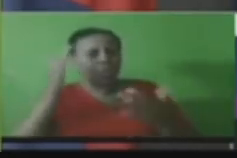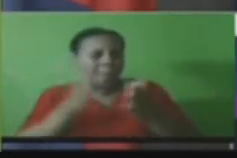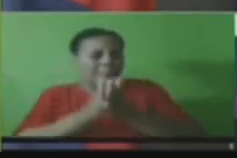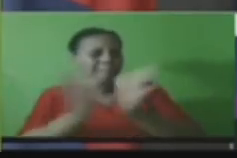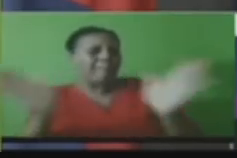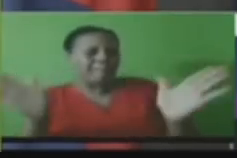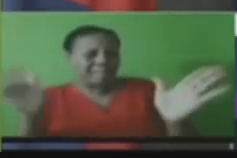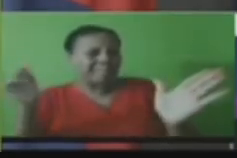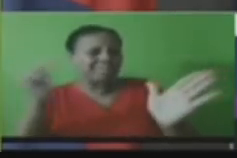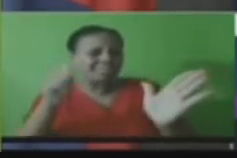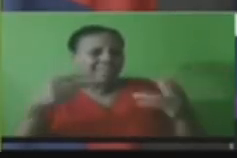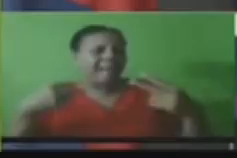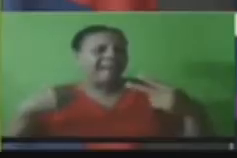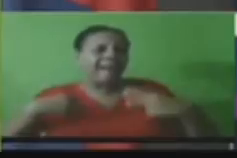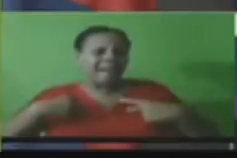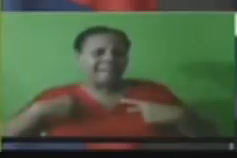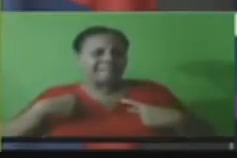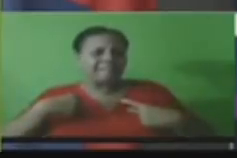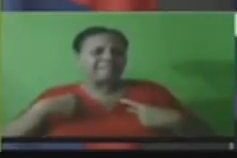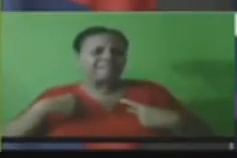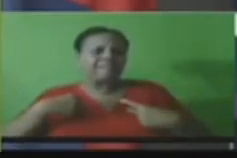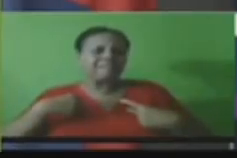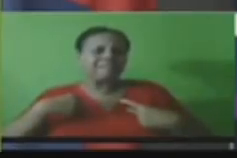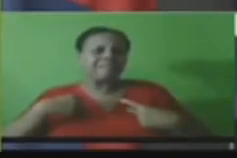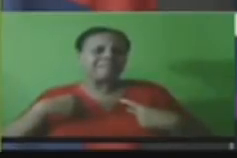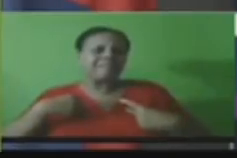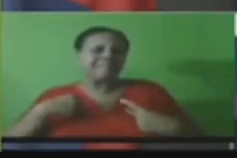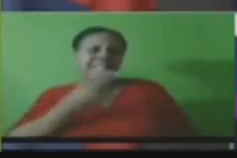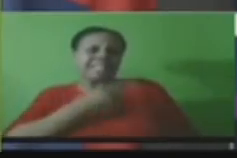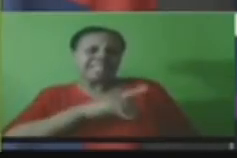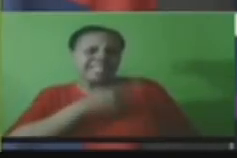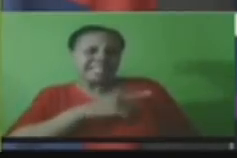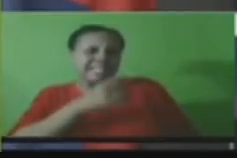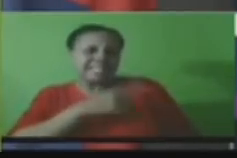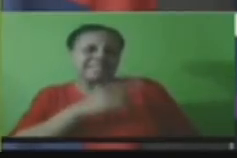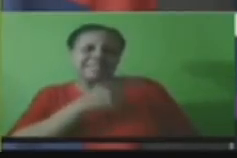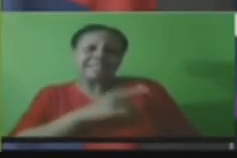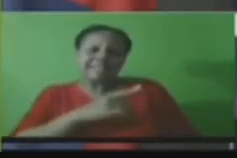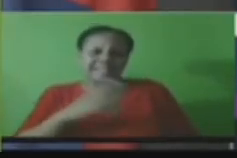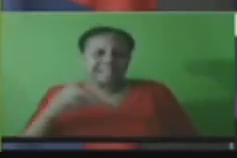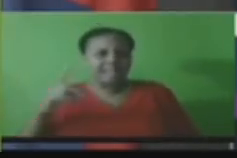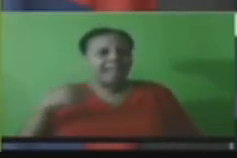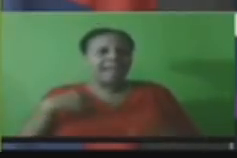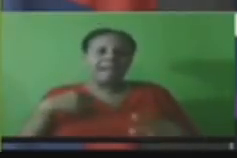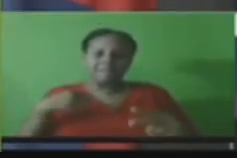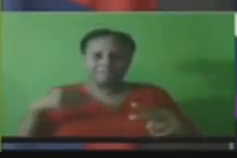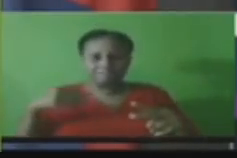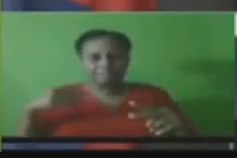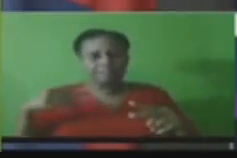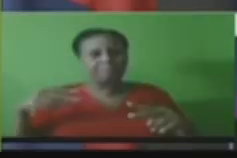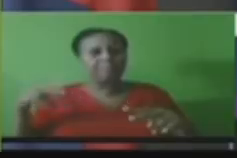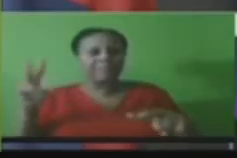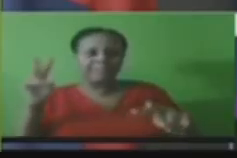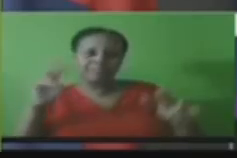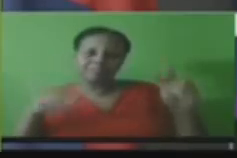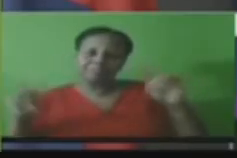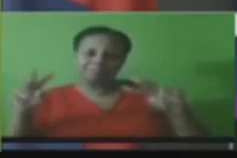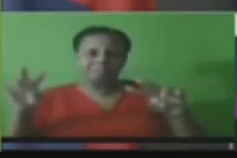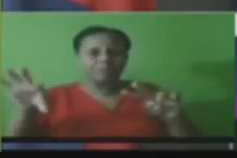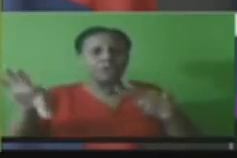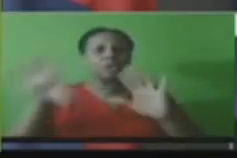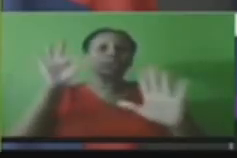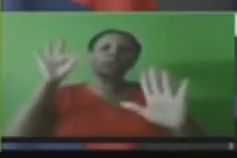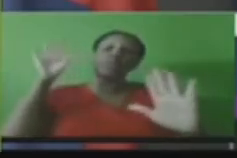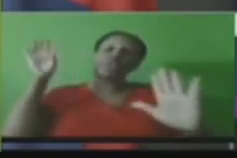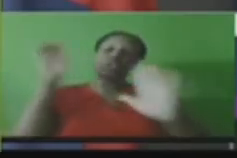citizens for whom the position is that crime pays, and they've chosen crime as a way of life. There are